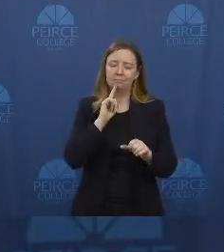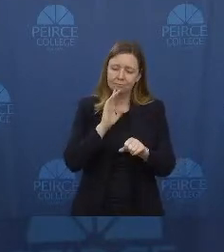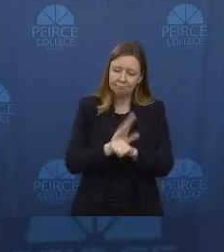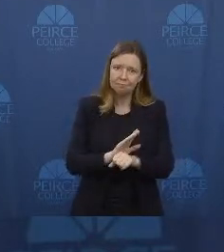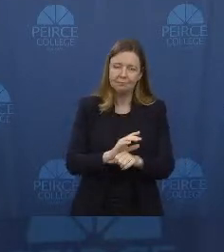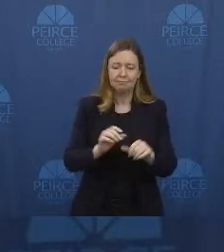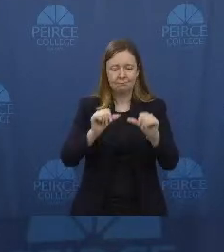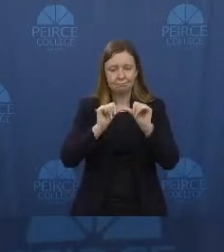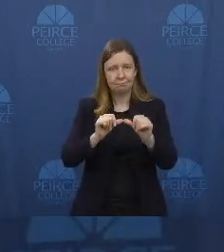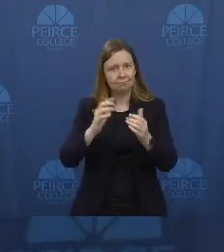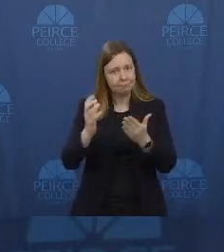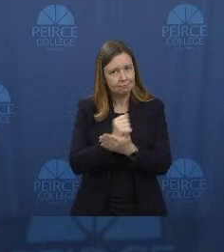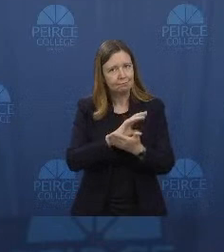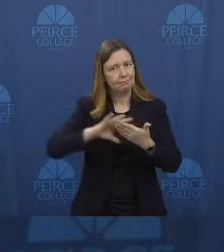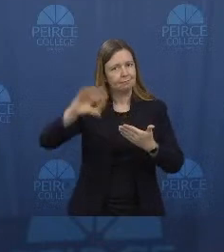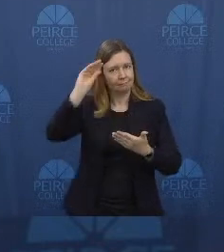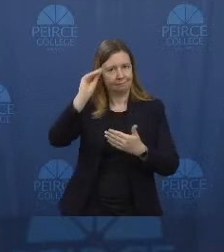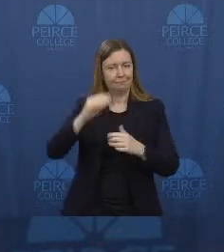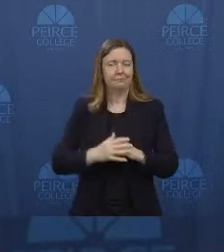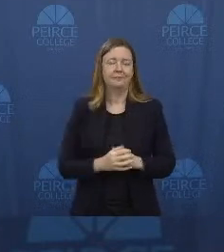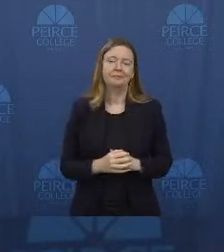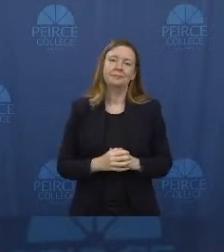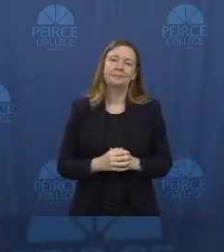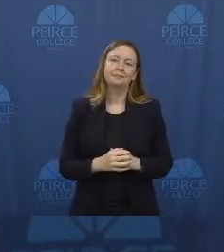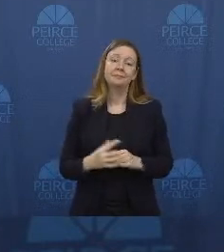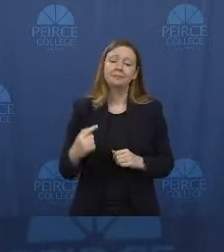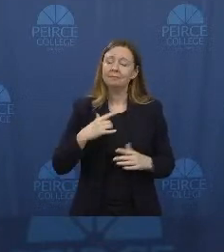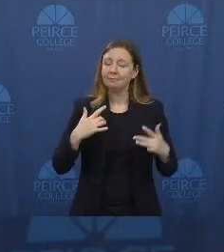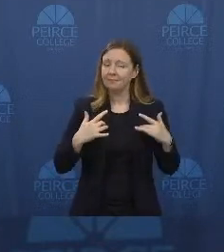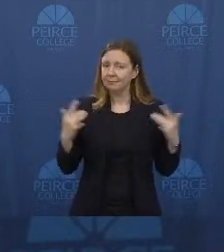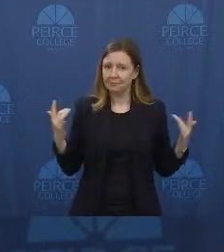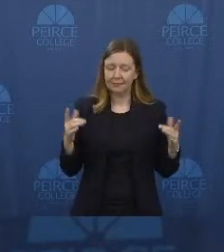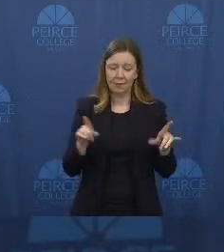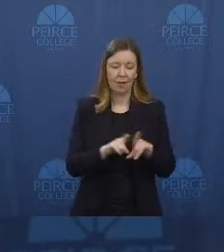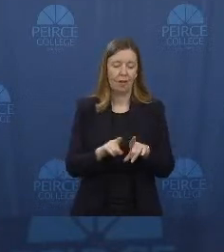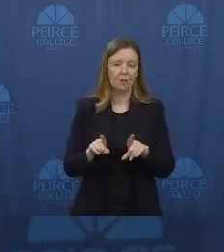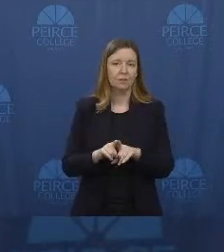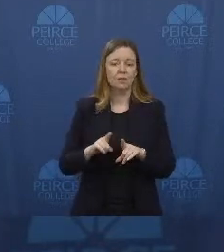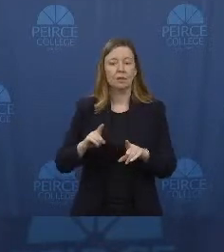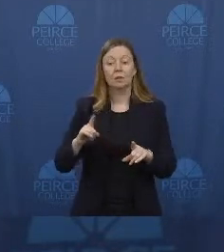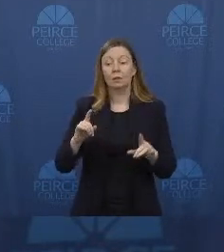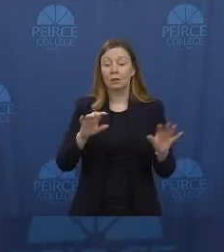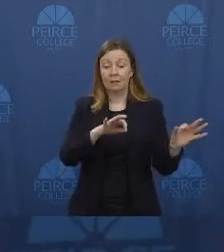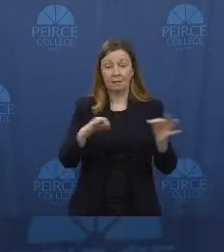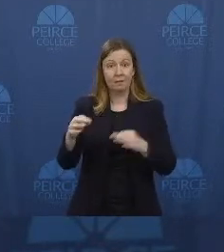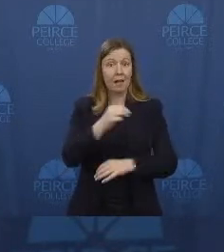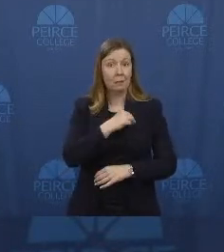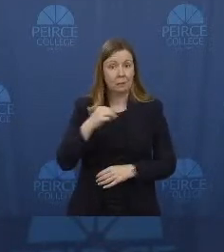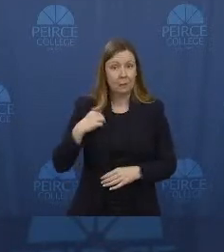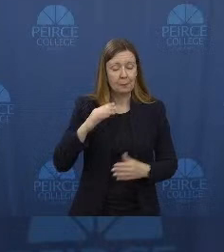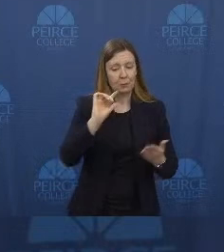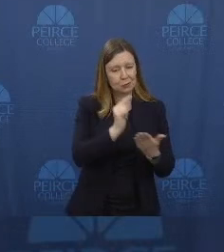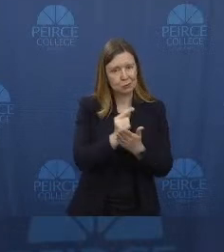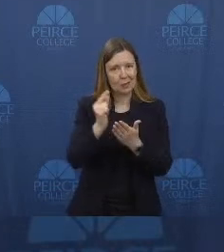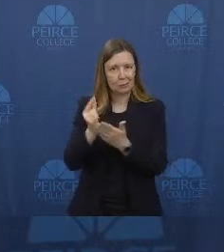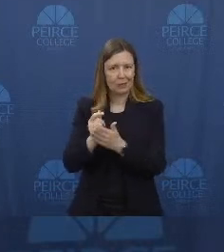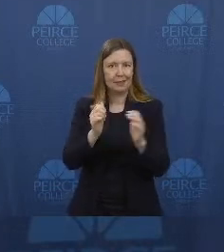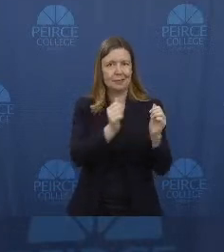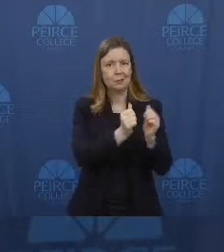to continuous learning. We are delighted also to have family members graduating